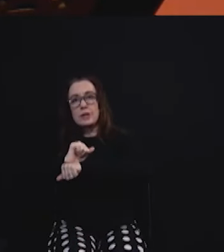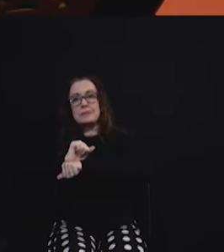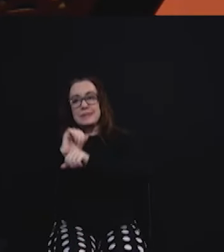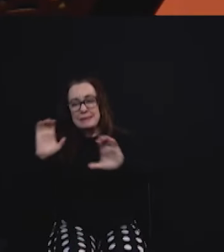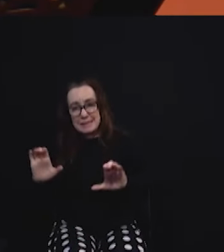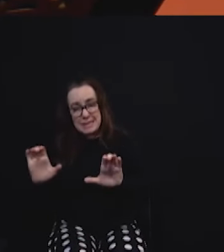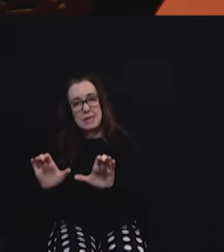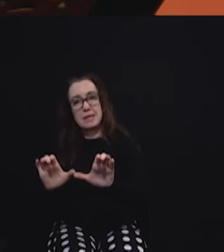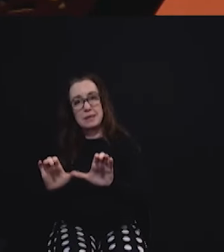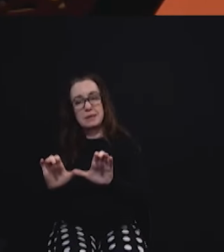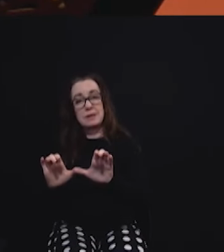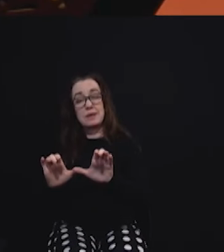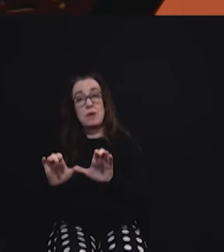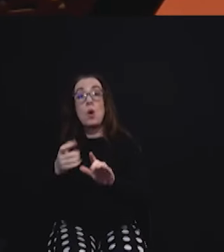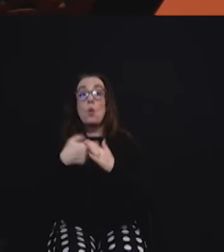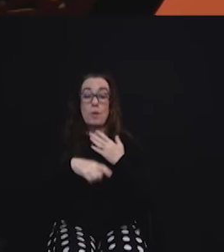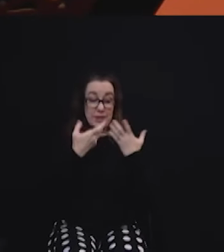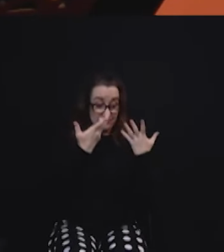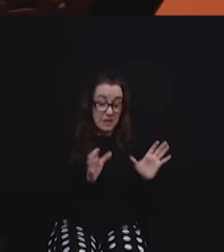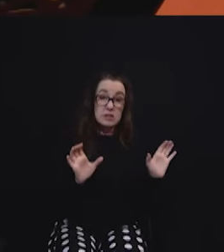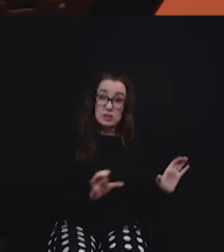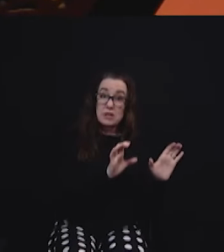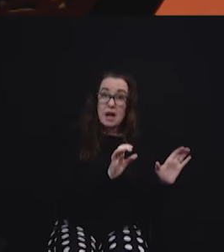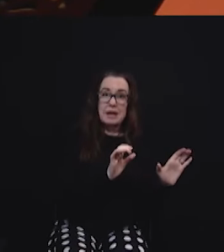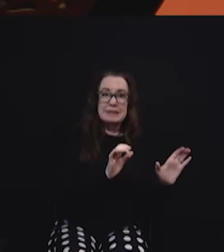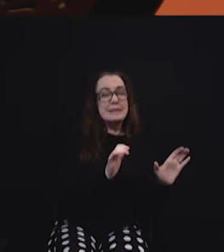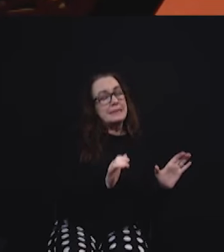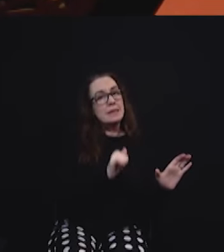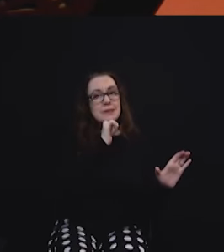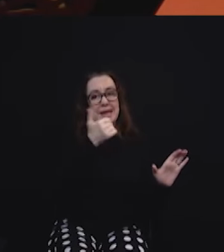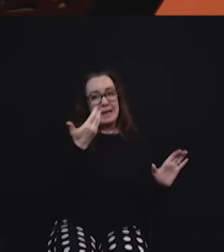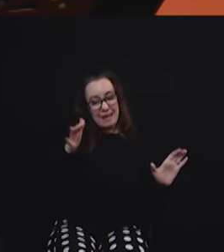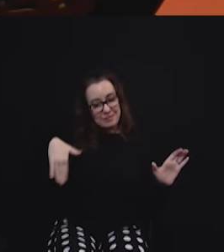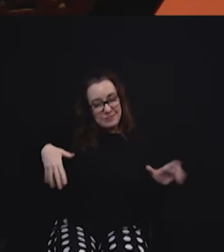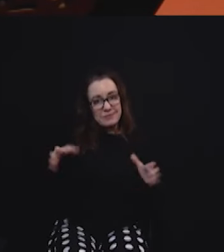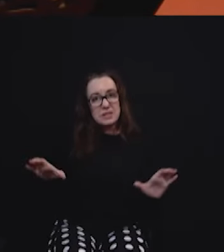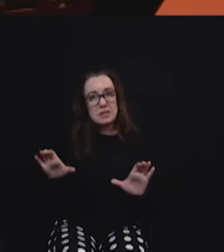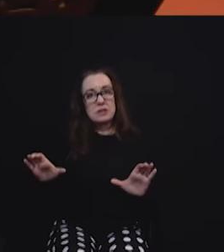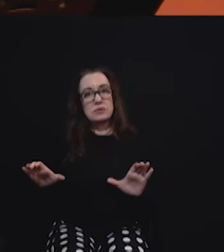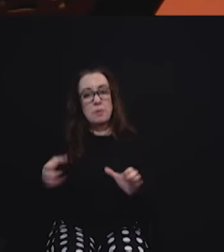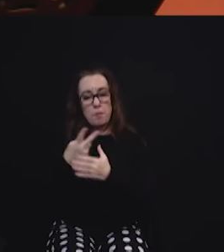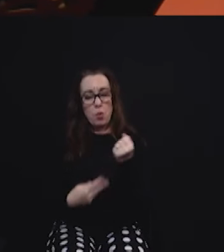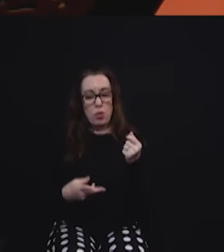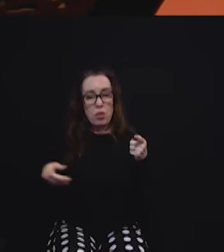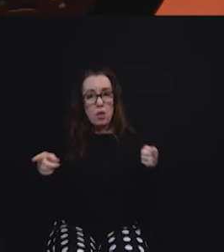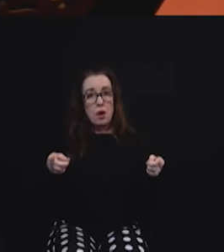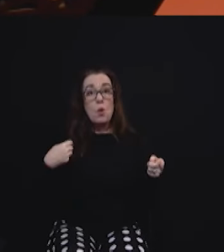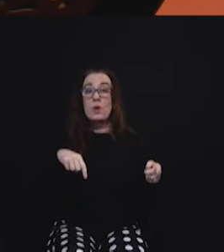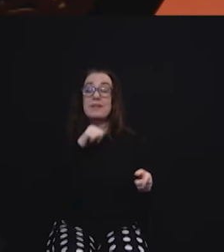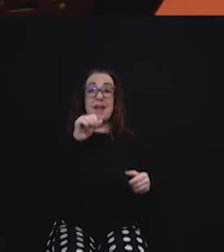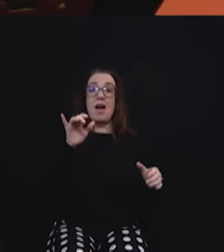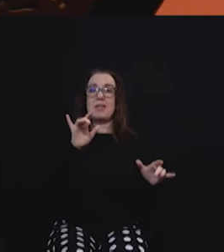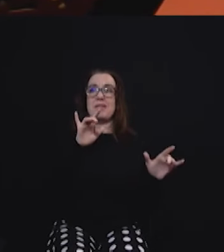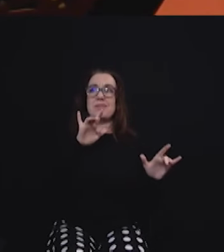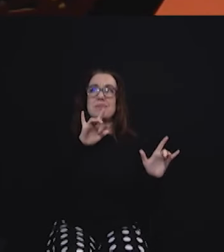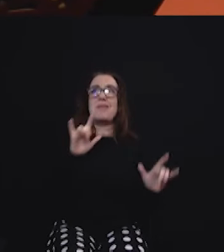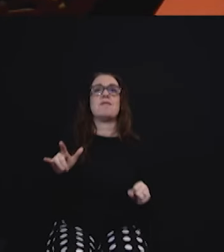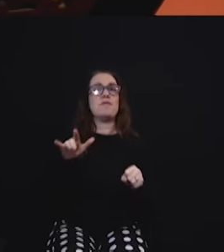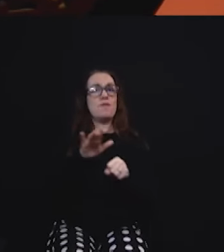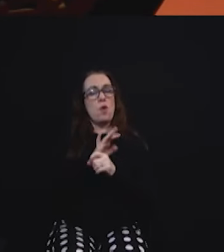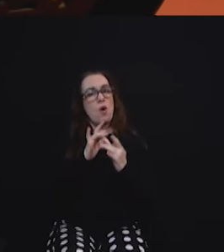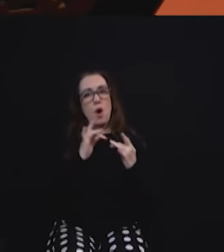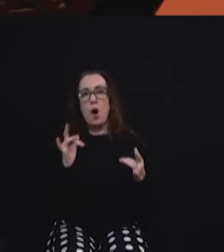deed by what we have done and by what we have left undone. We have not loved you with our whole